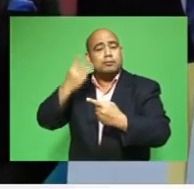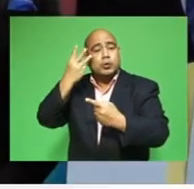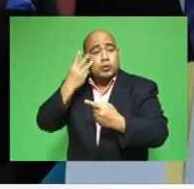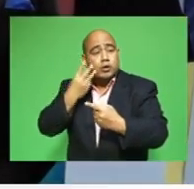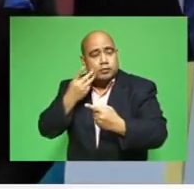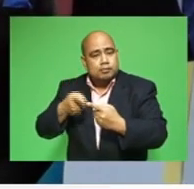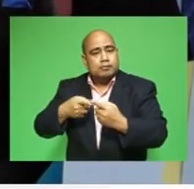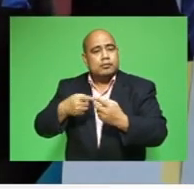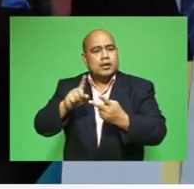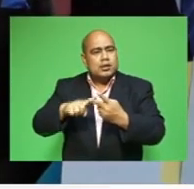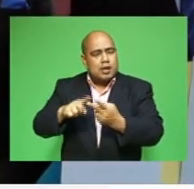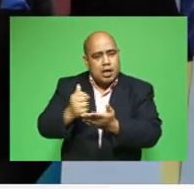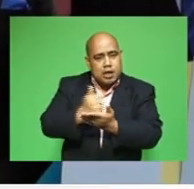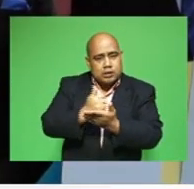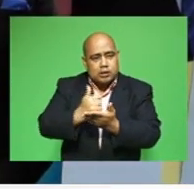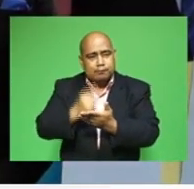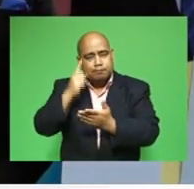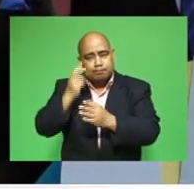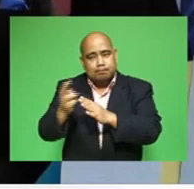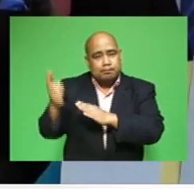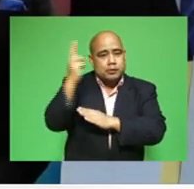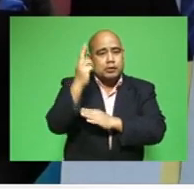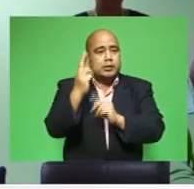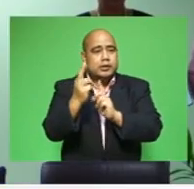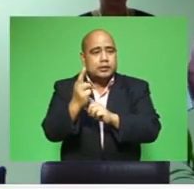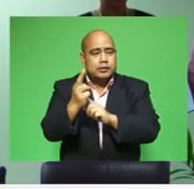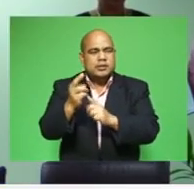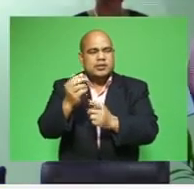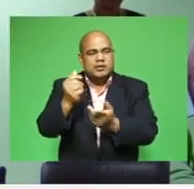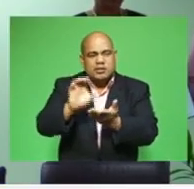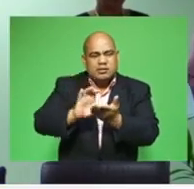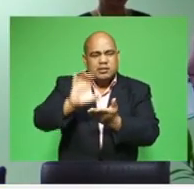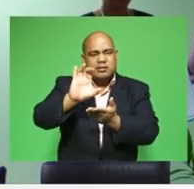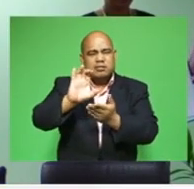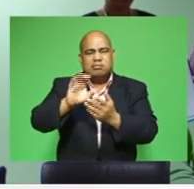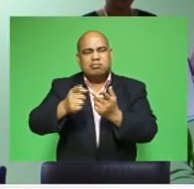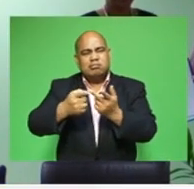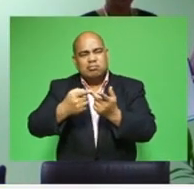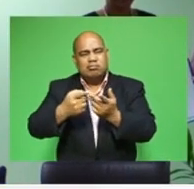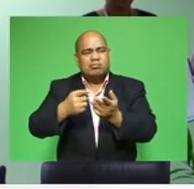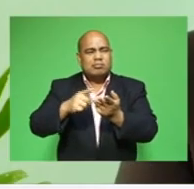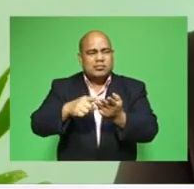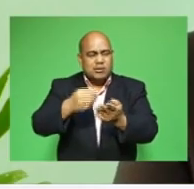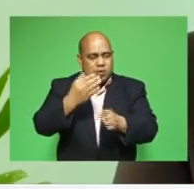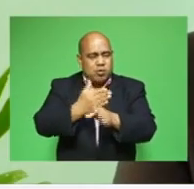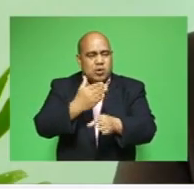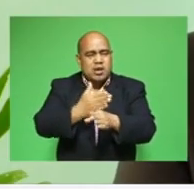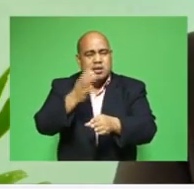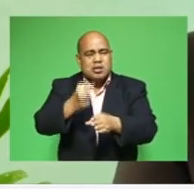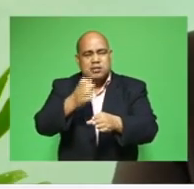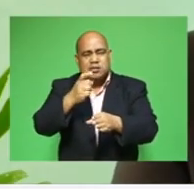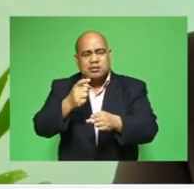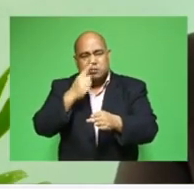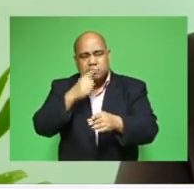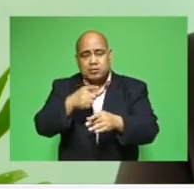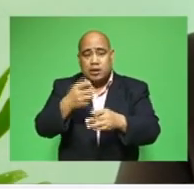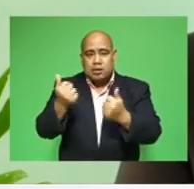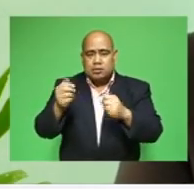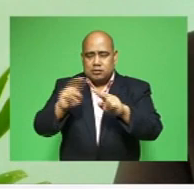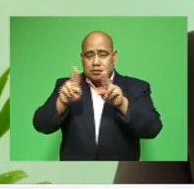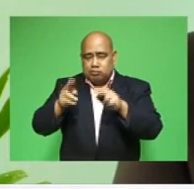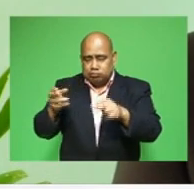of Accountants, the Fiji Chamber of Commerce, and the Fiji Commerce and Employers Federation. They can very quickly do the